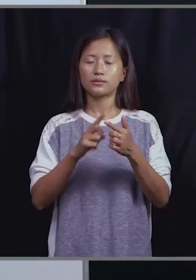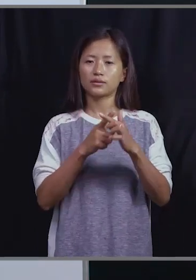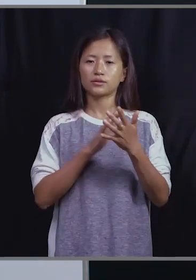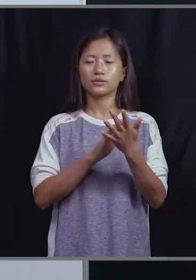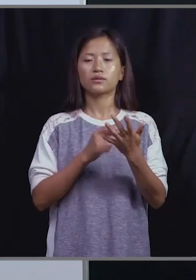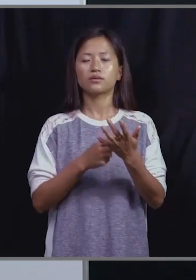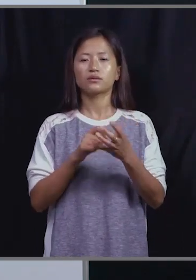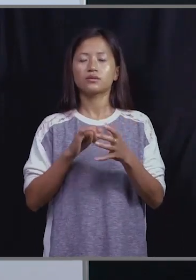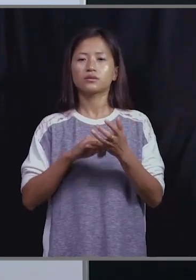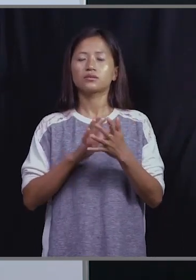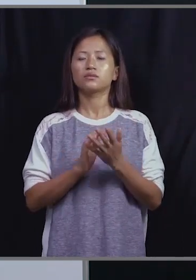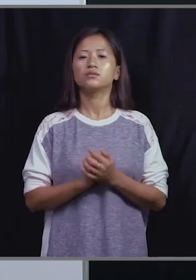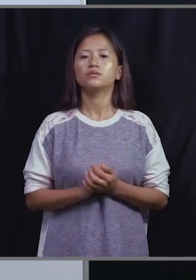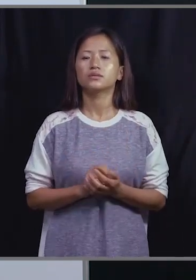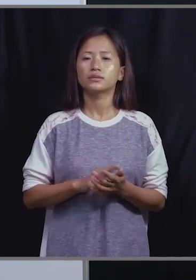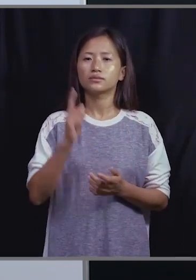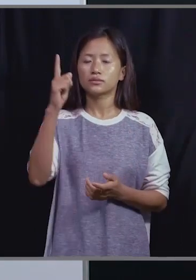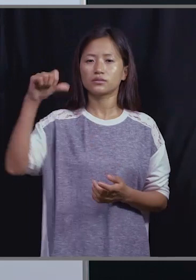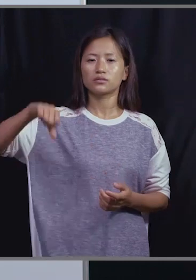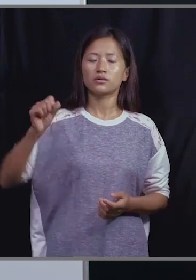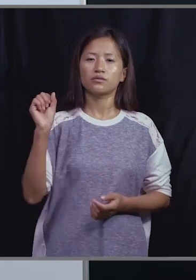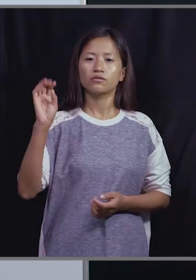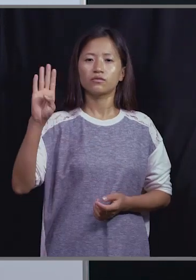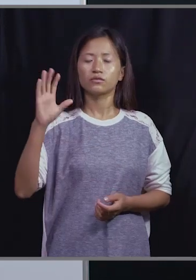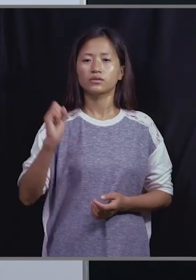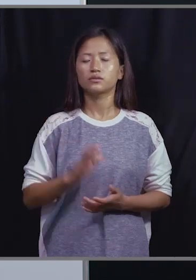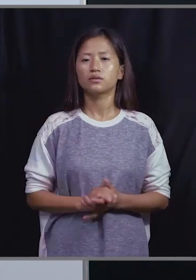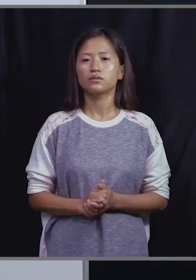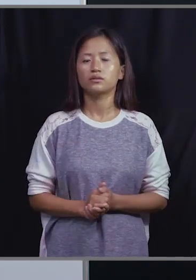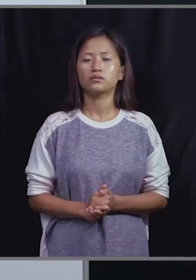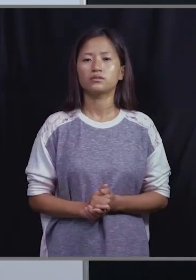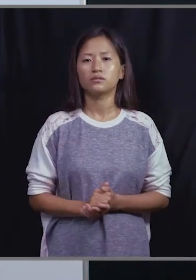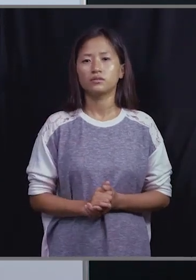is because in 1940, okay,